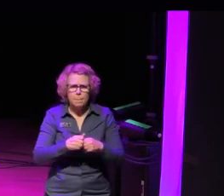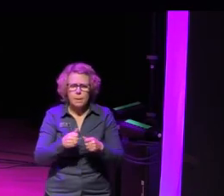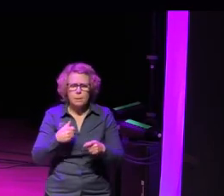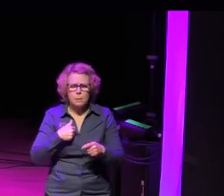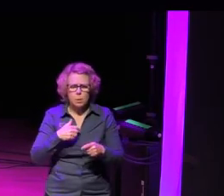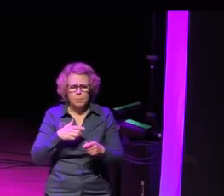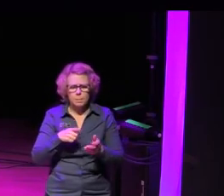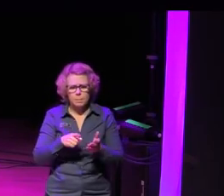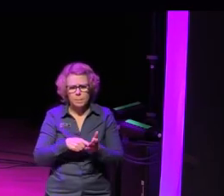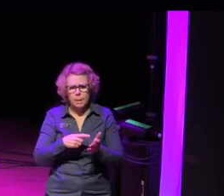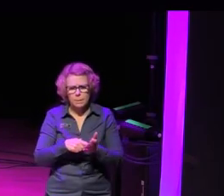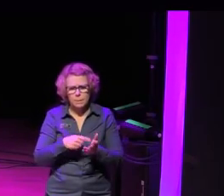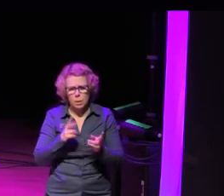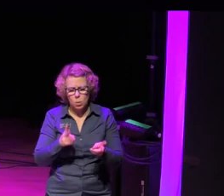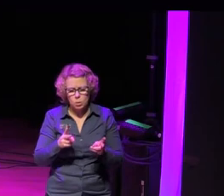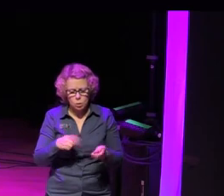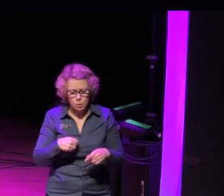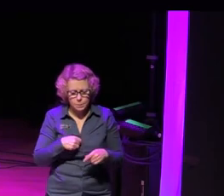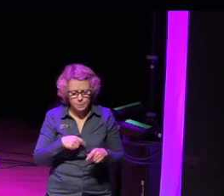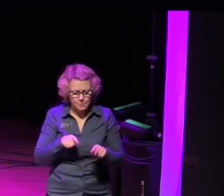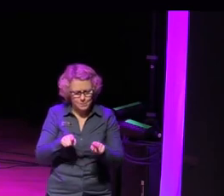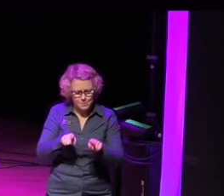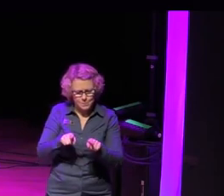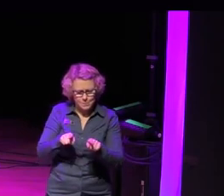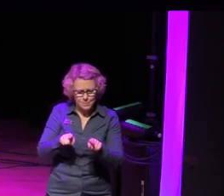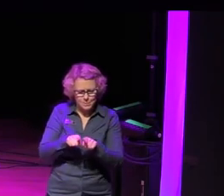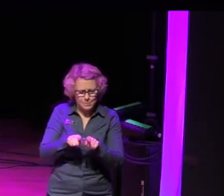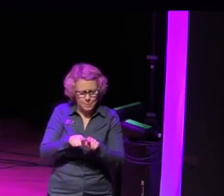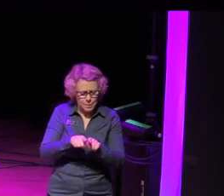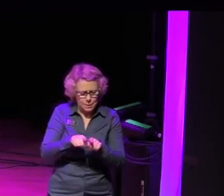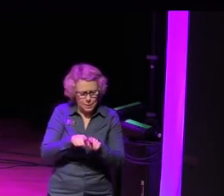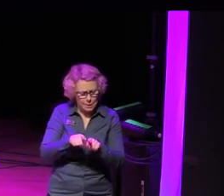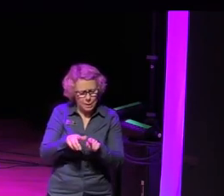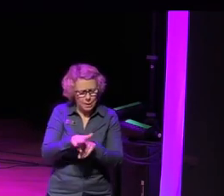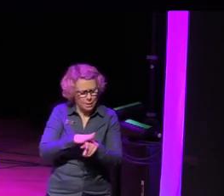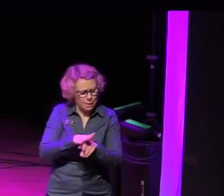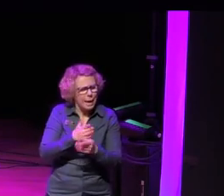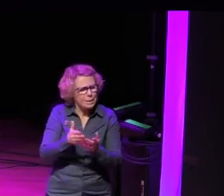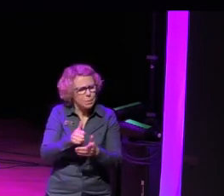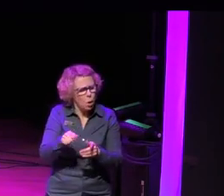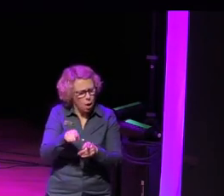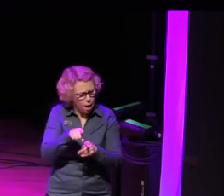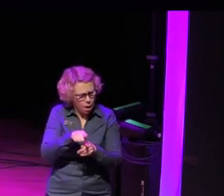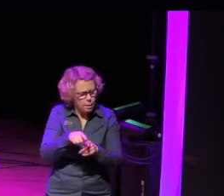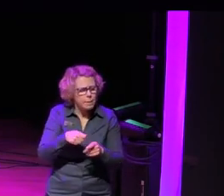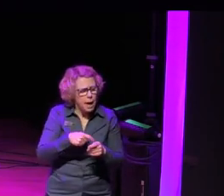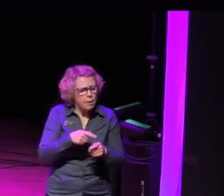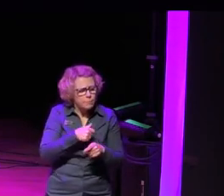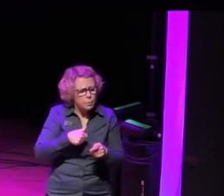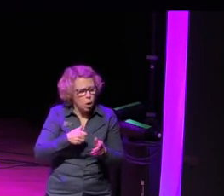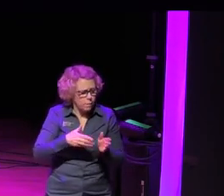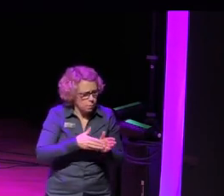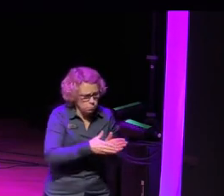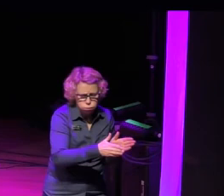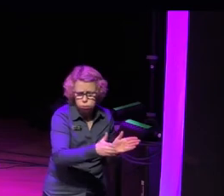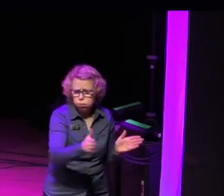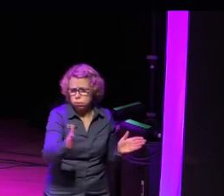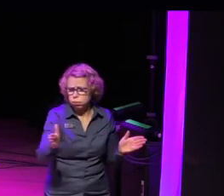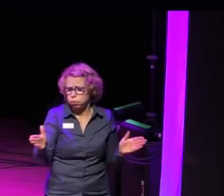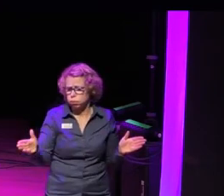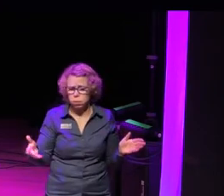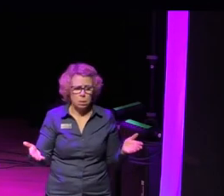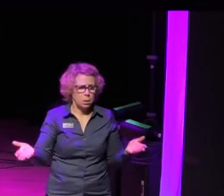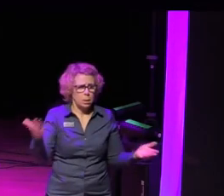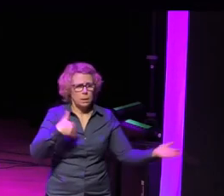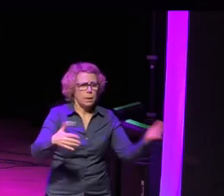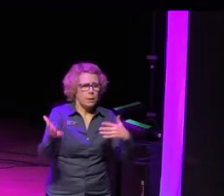fairly narrow field. We need to widen it and get more actors on board, so it becomes